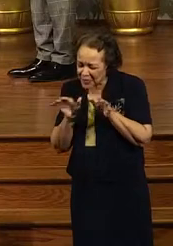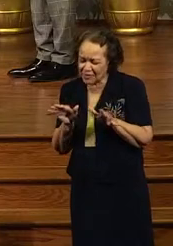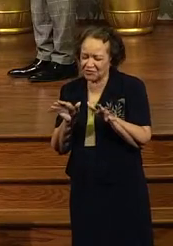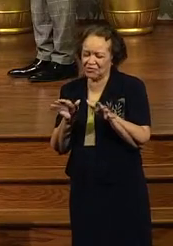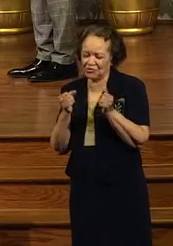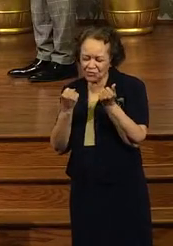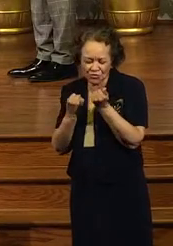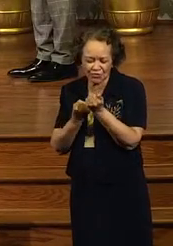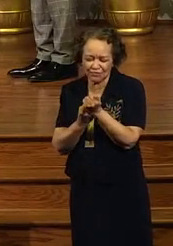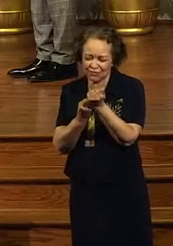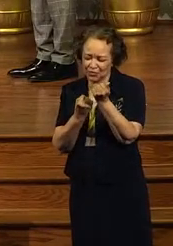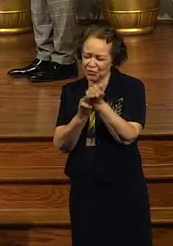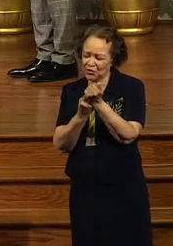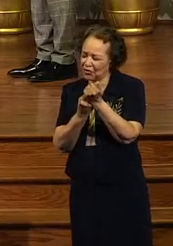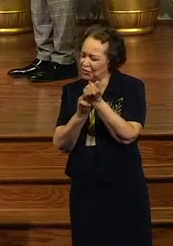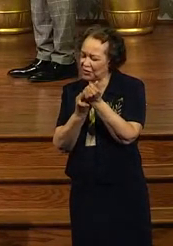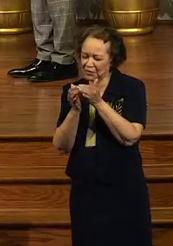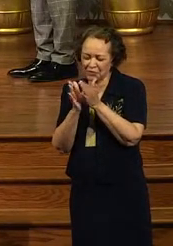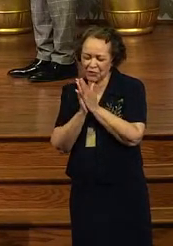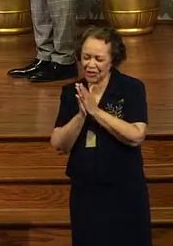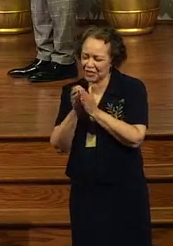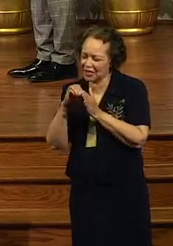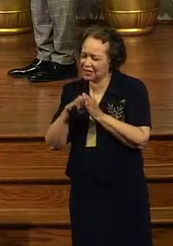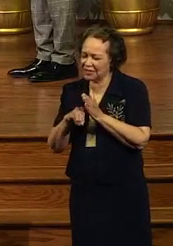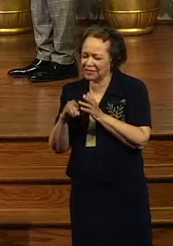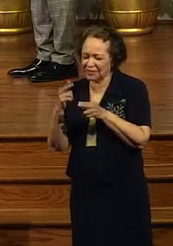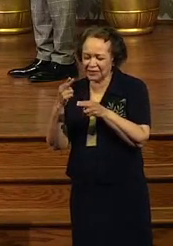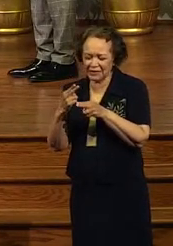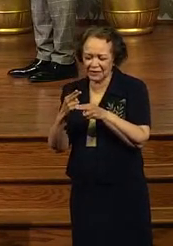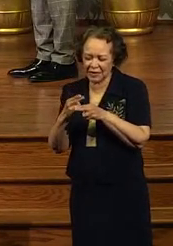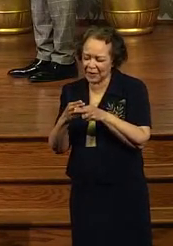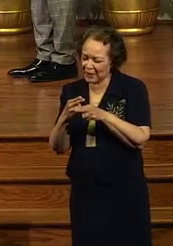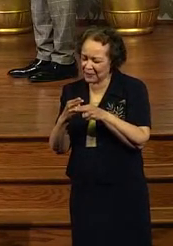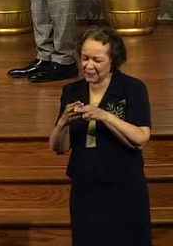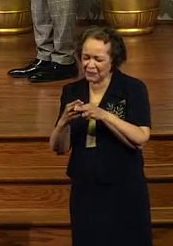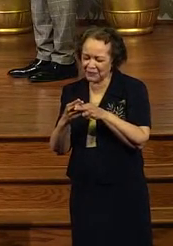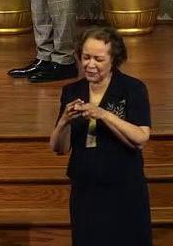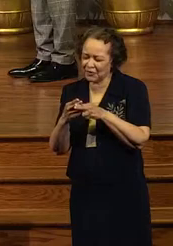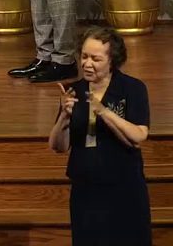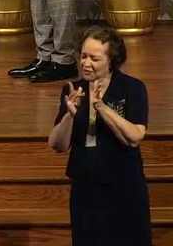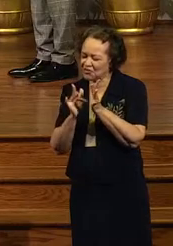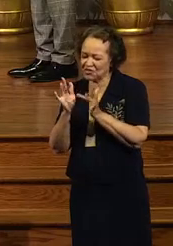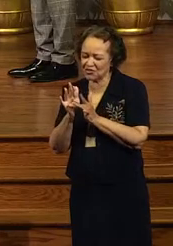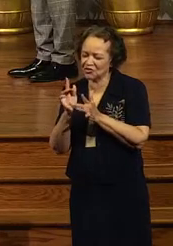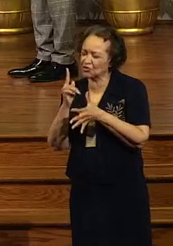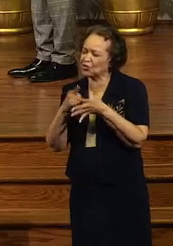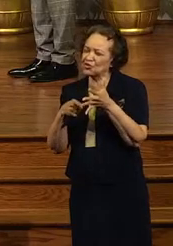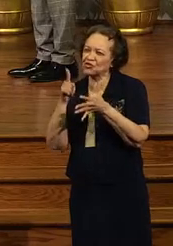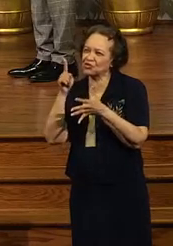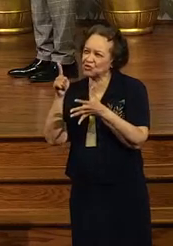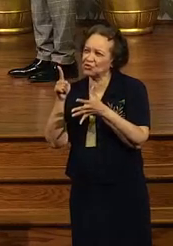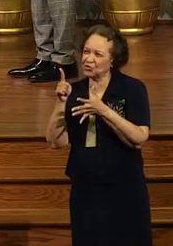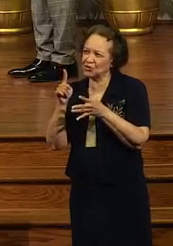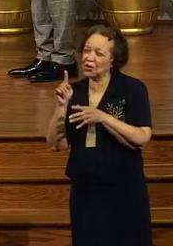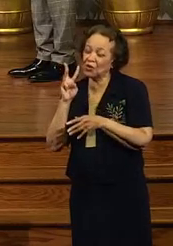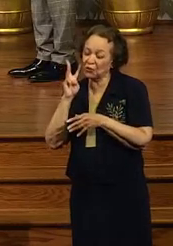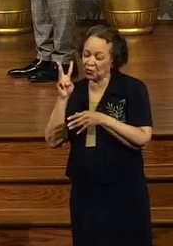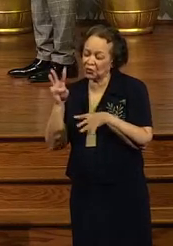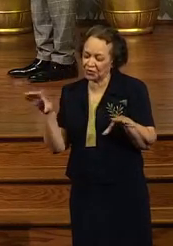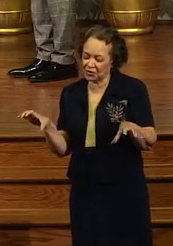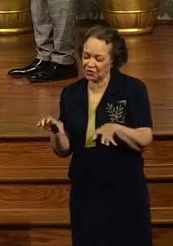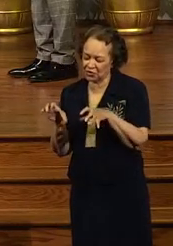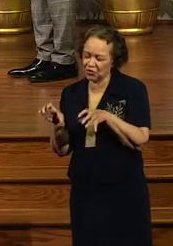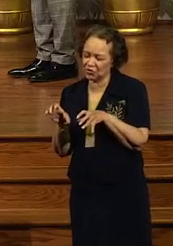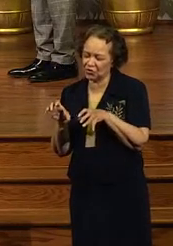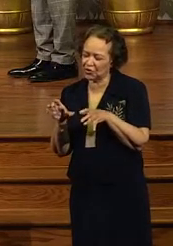I pray in the mighty and wonderful name of Jesus for what you're about to do, so that we will just marvel at your goodness.